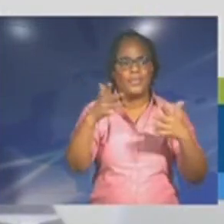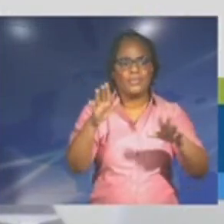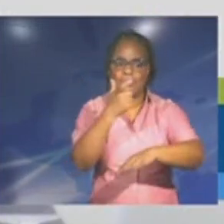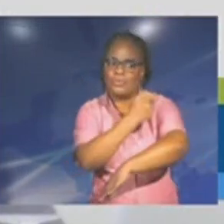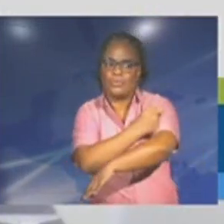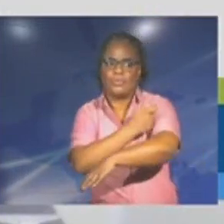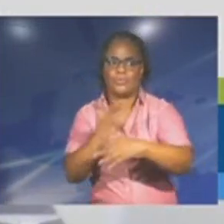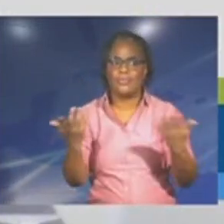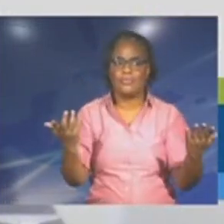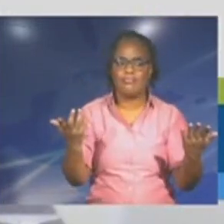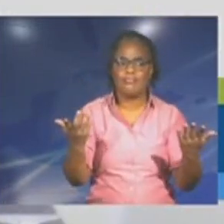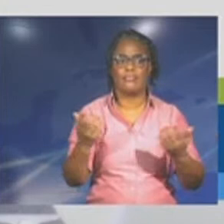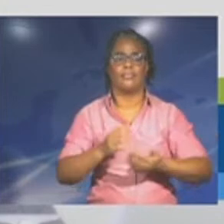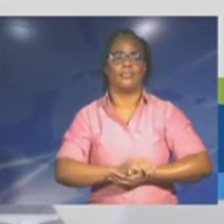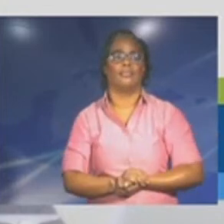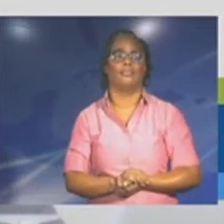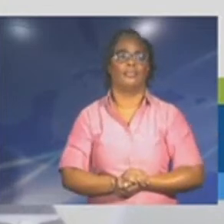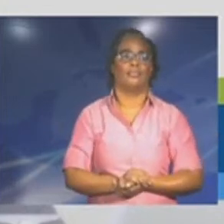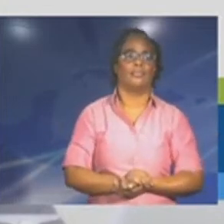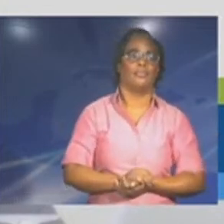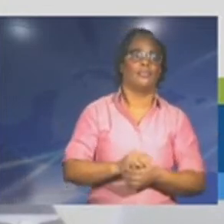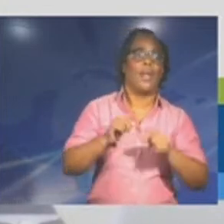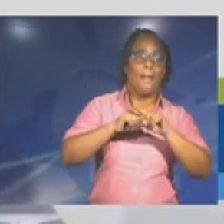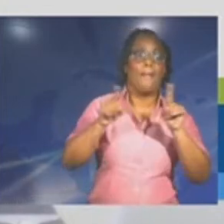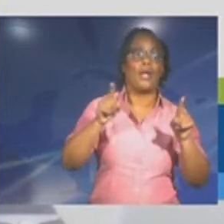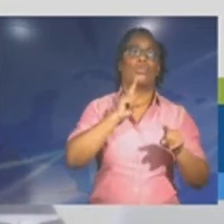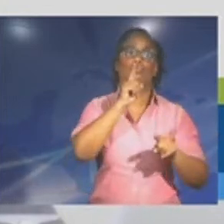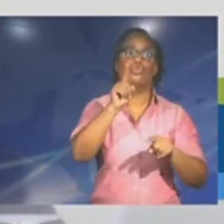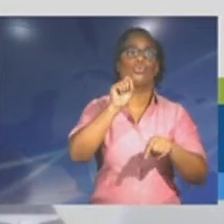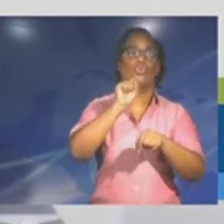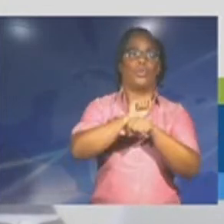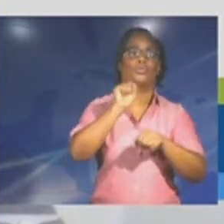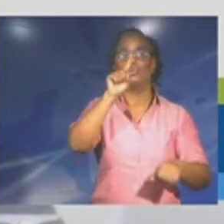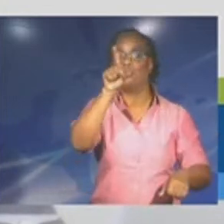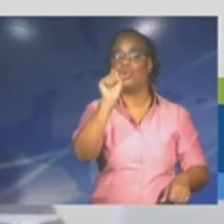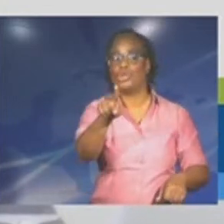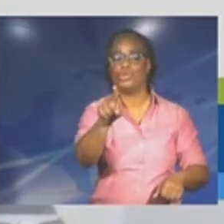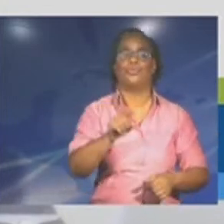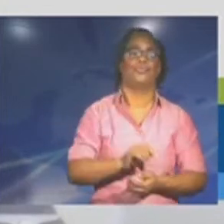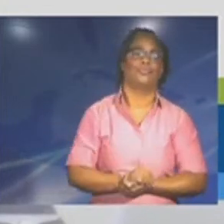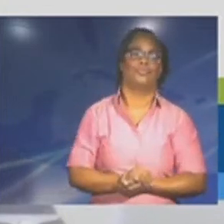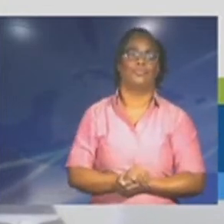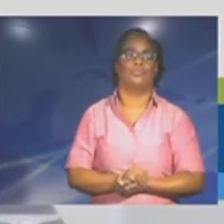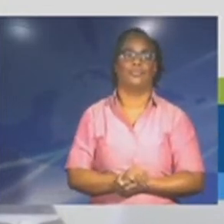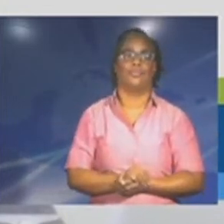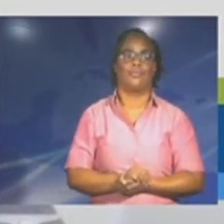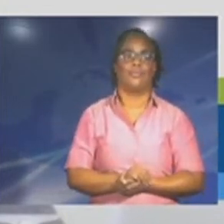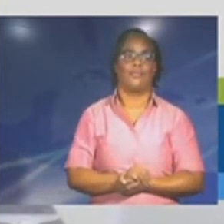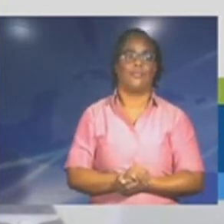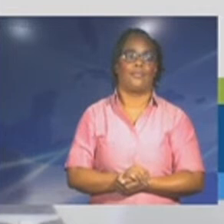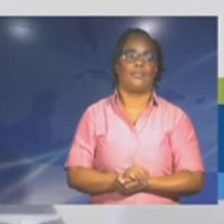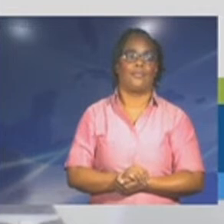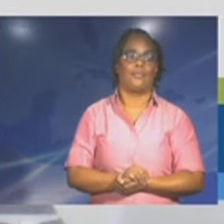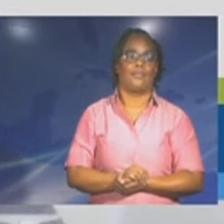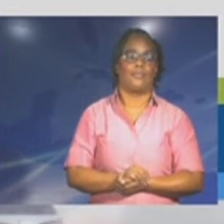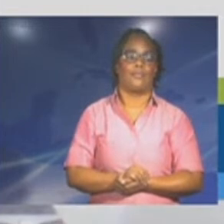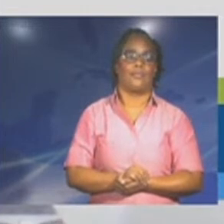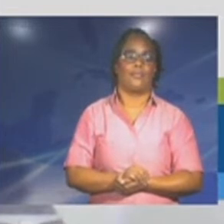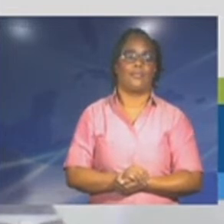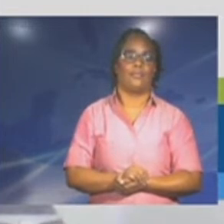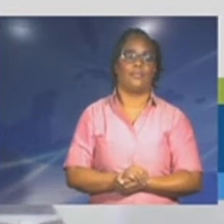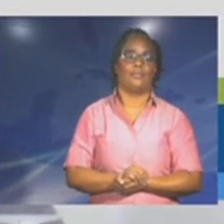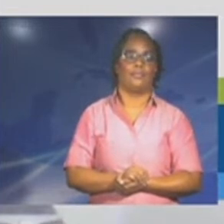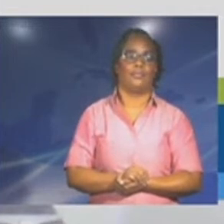of that mass storage site for COVID-19 fatalities, considering now that we're not seeing the numbers that we